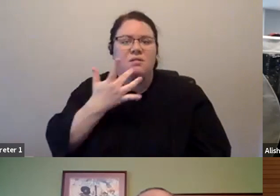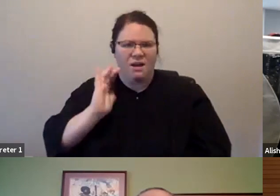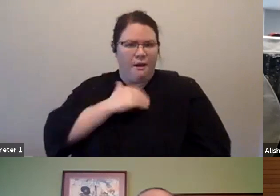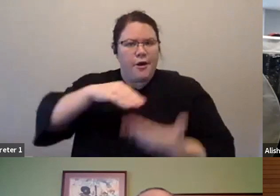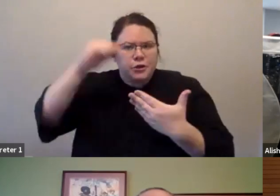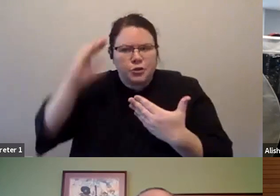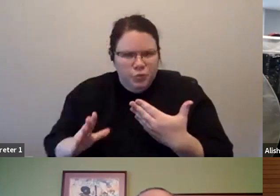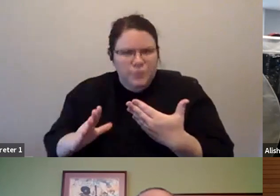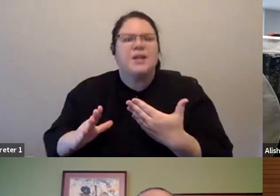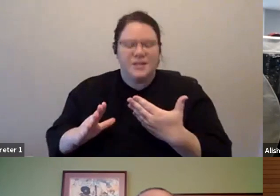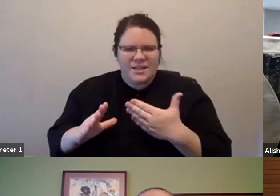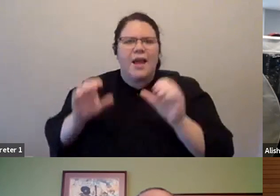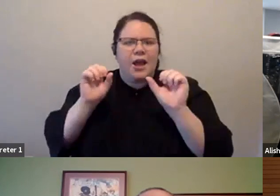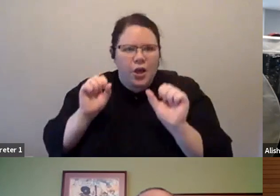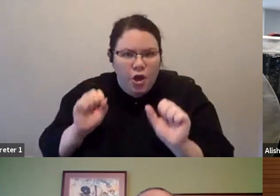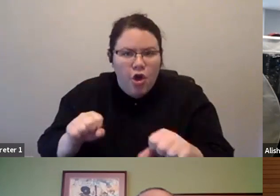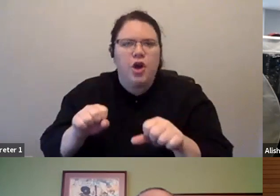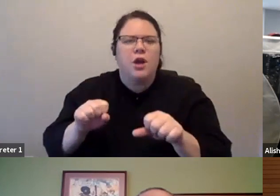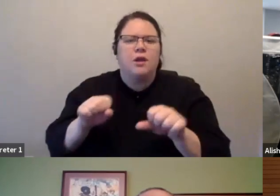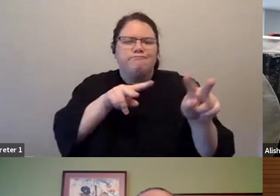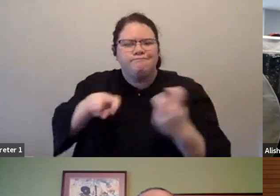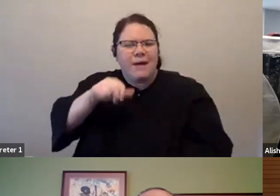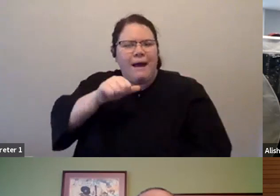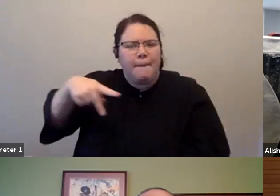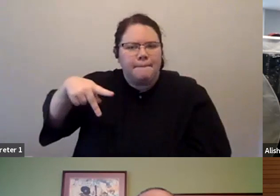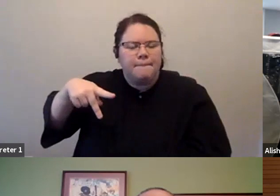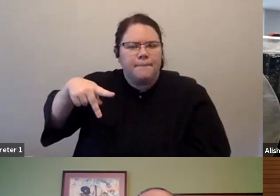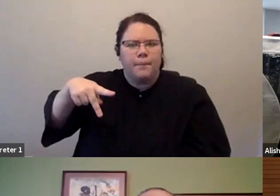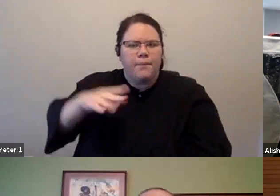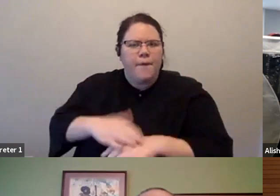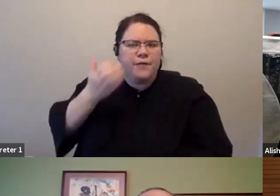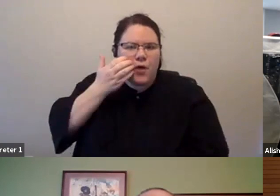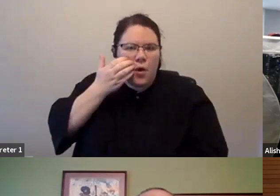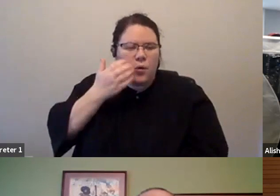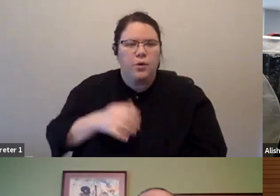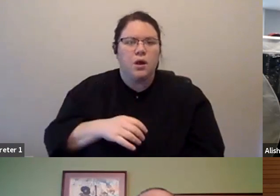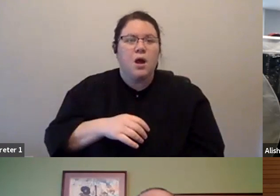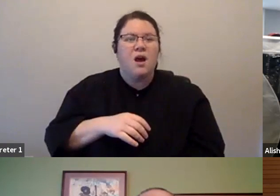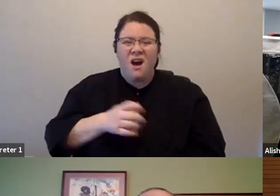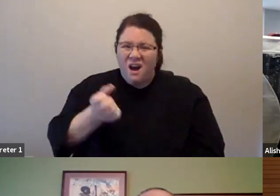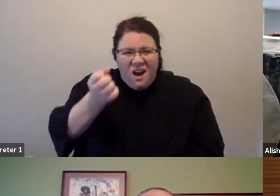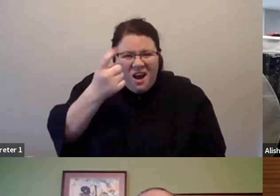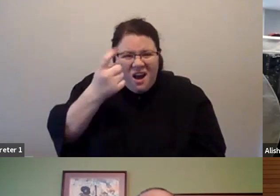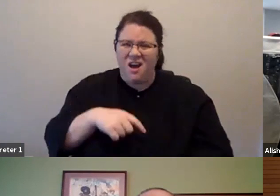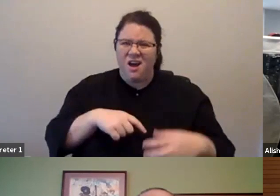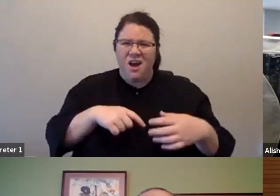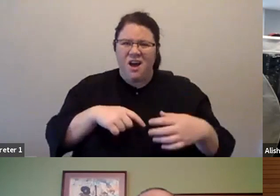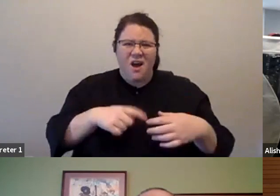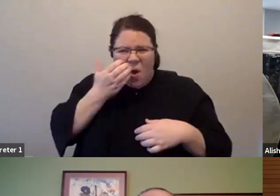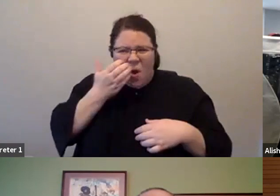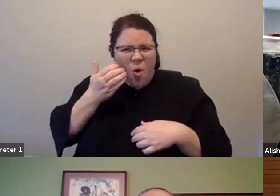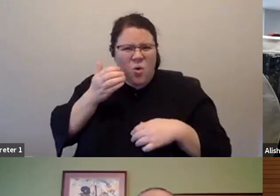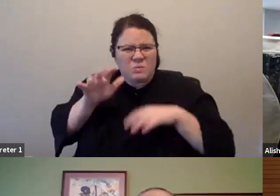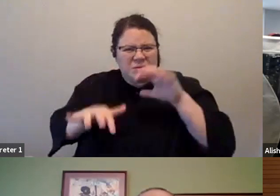still access classroom apps, right? But actually writing a paper or completing an assignment on a cell is